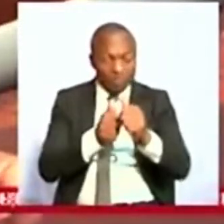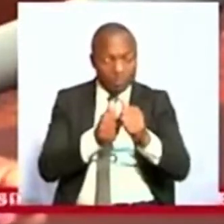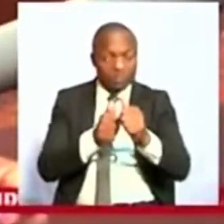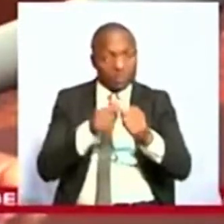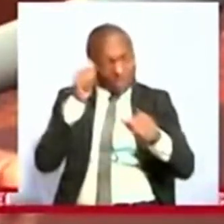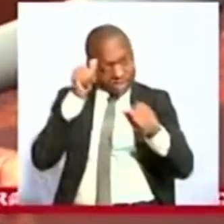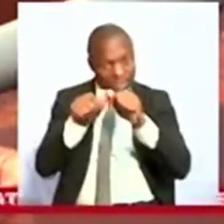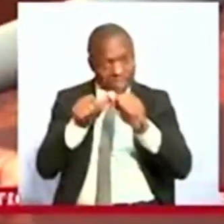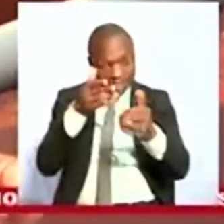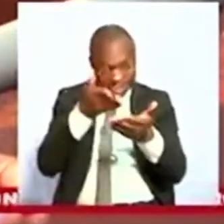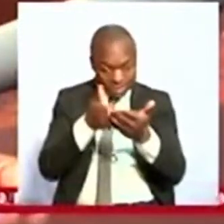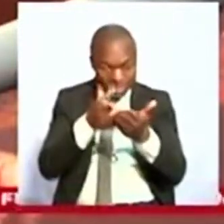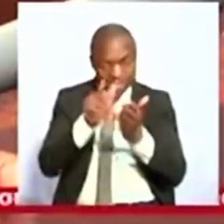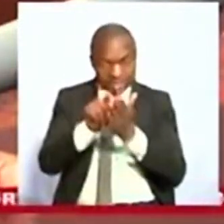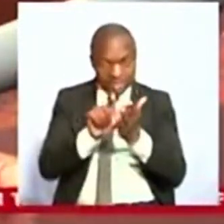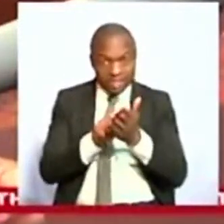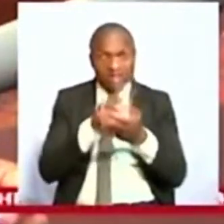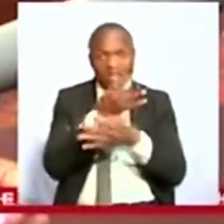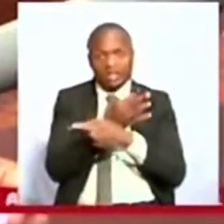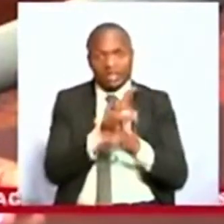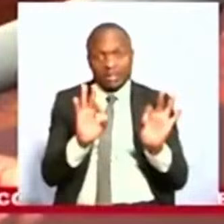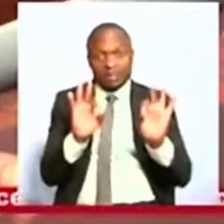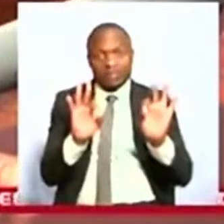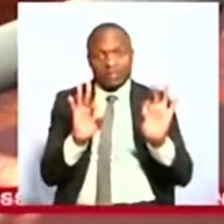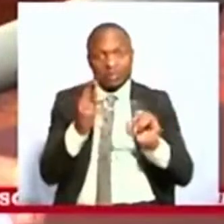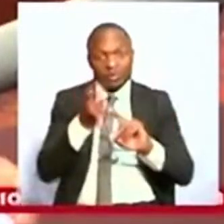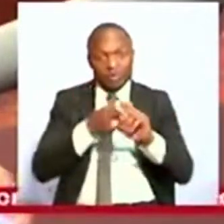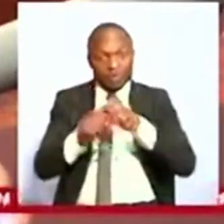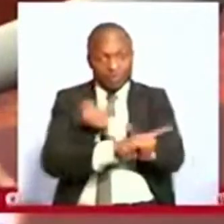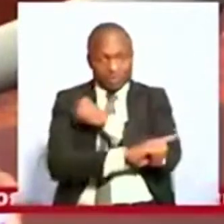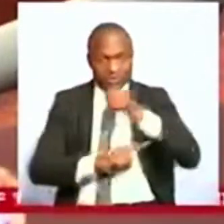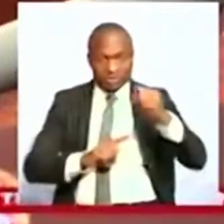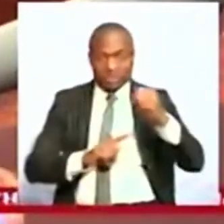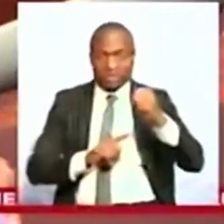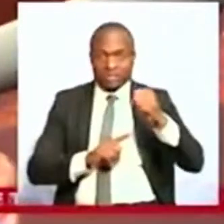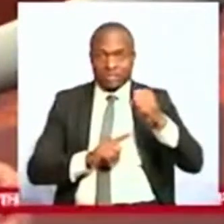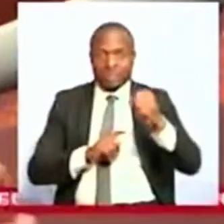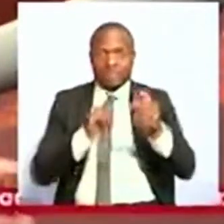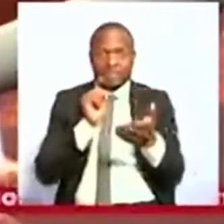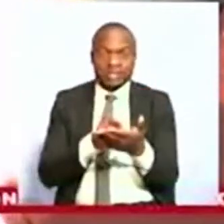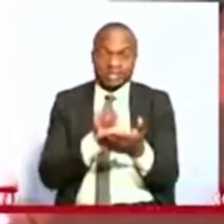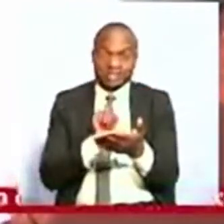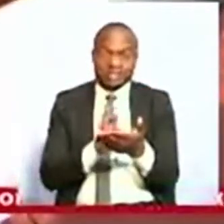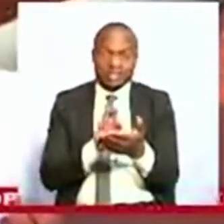may note that freedom from torture is a non-derogable right.